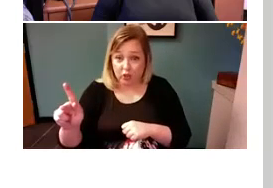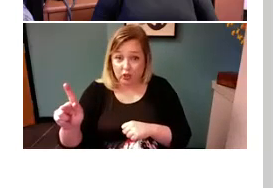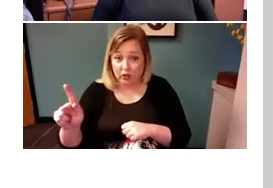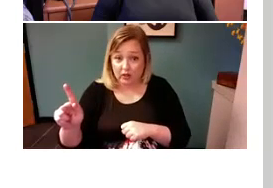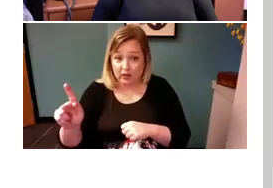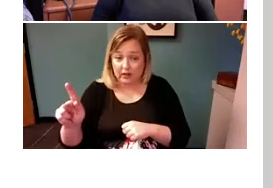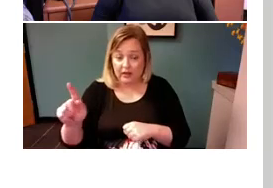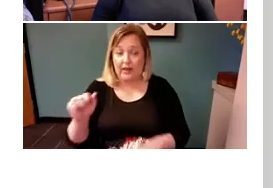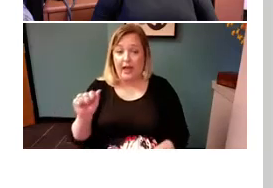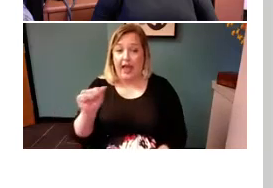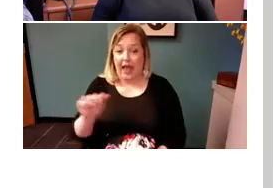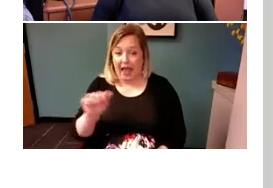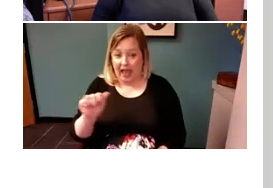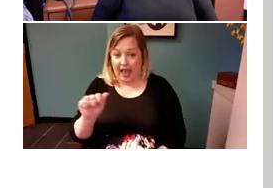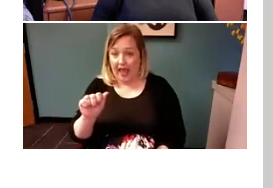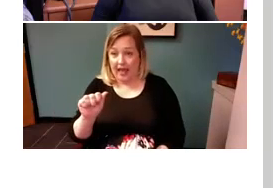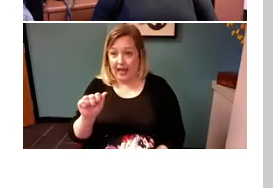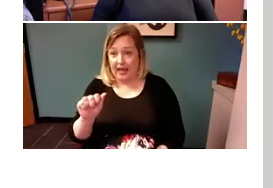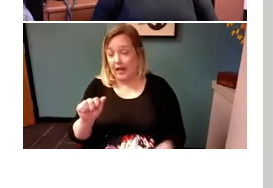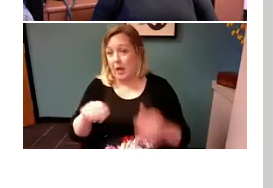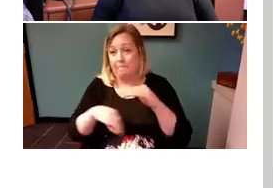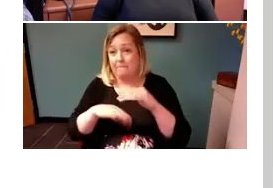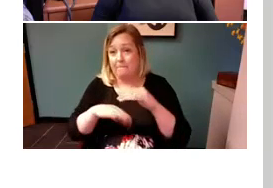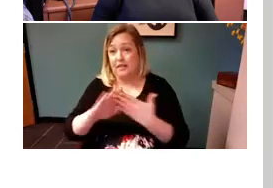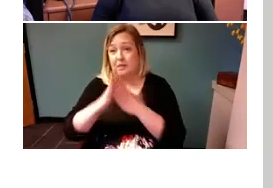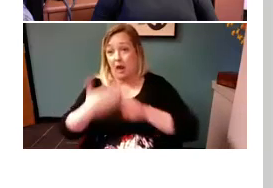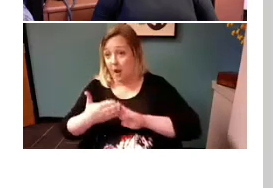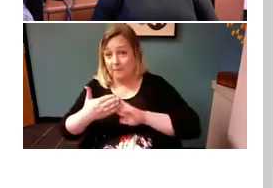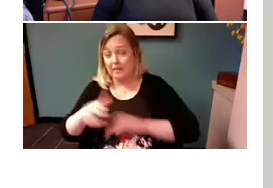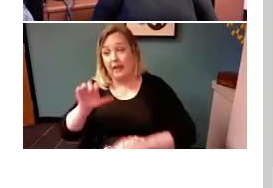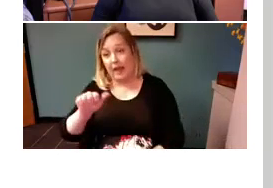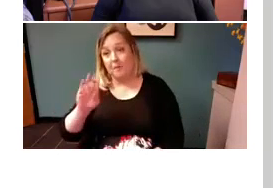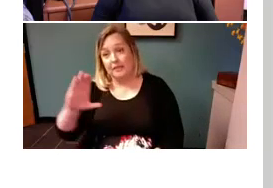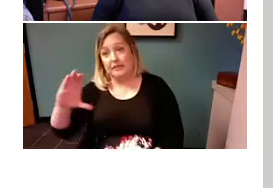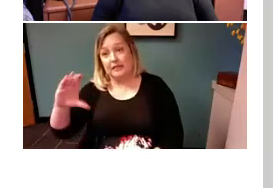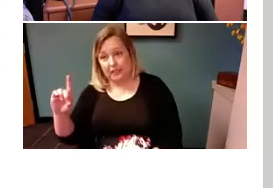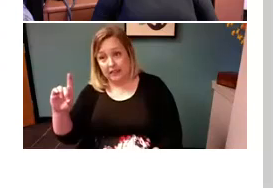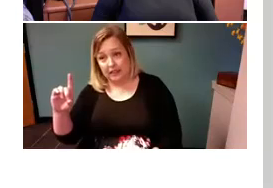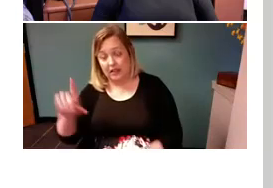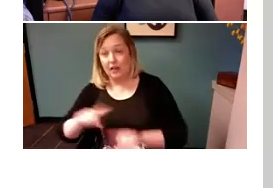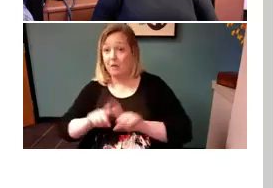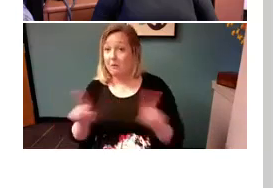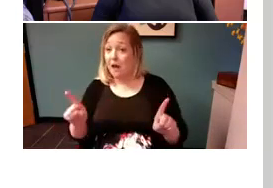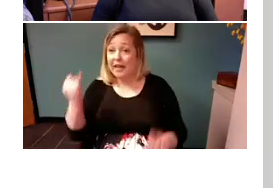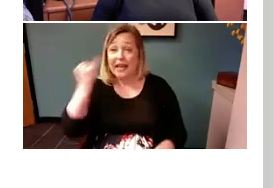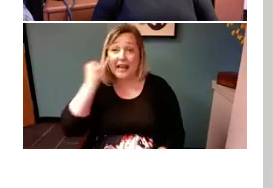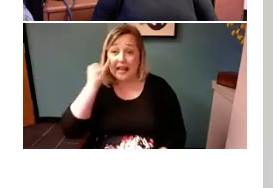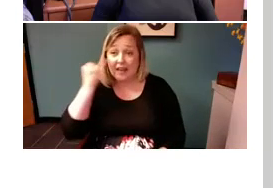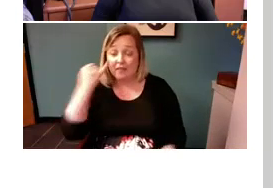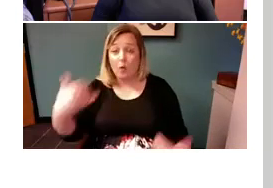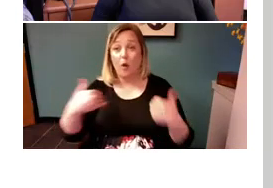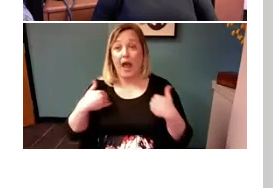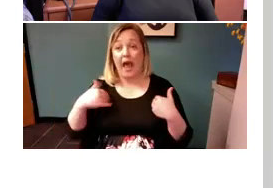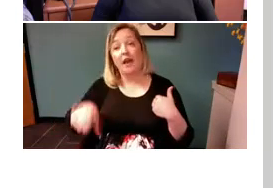A basically becomes ABCD. But let's say that we had another